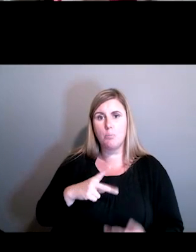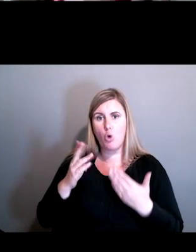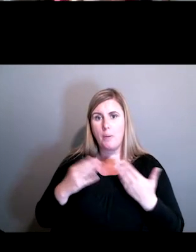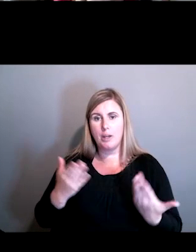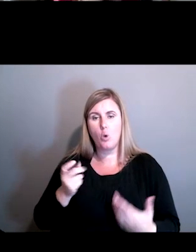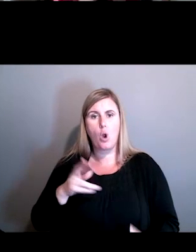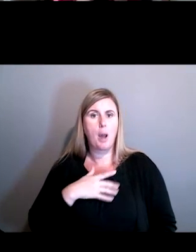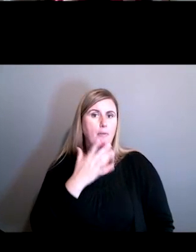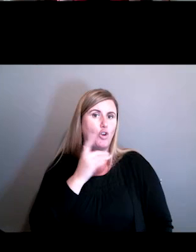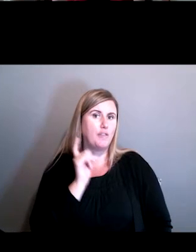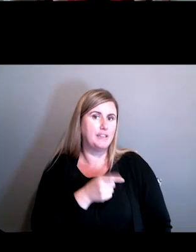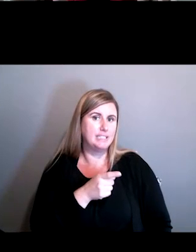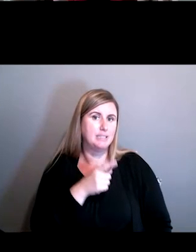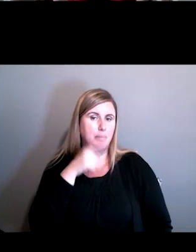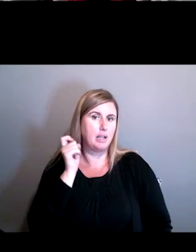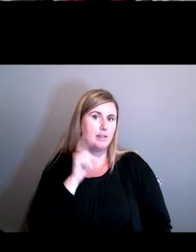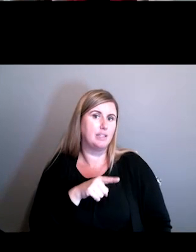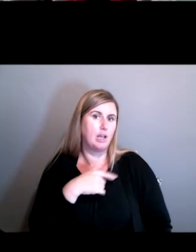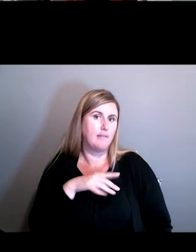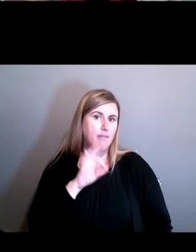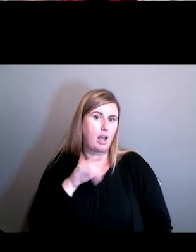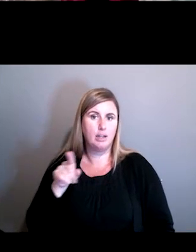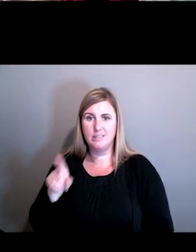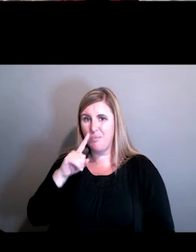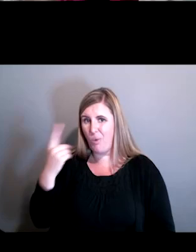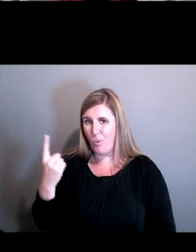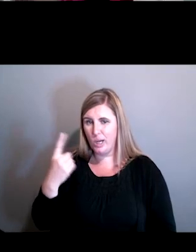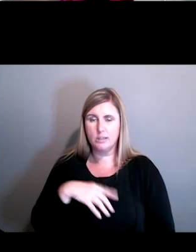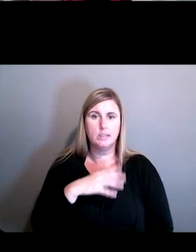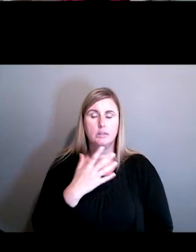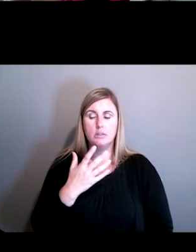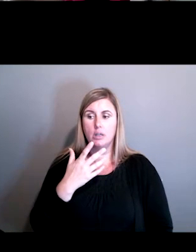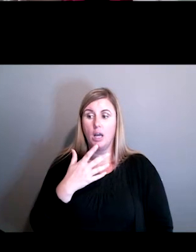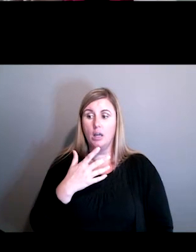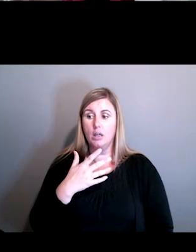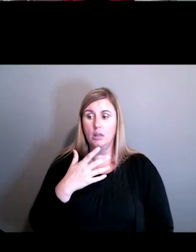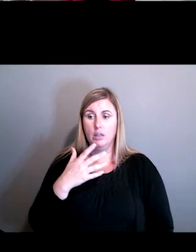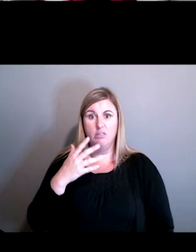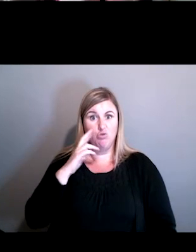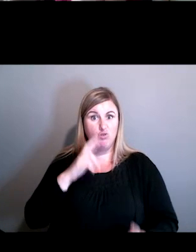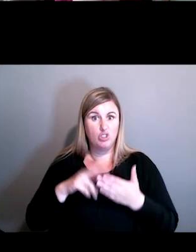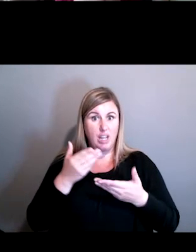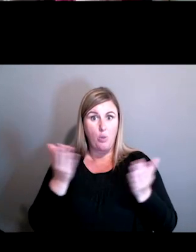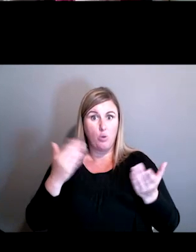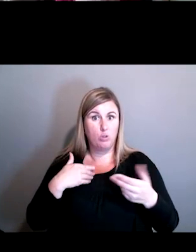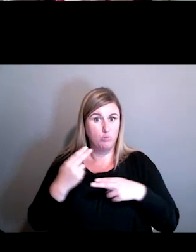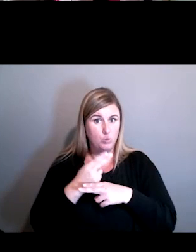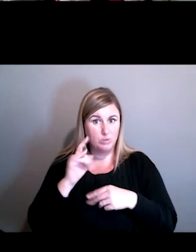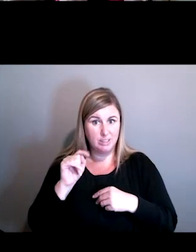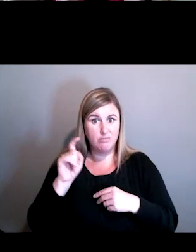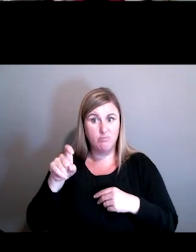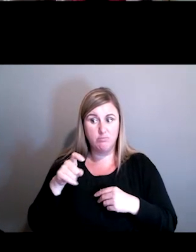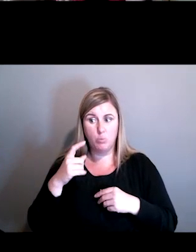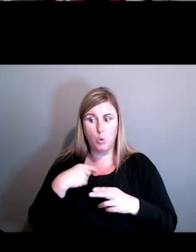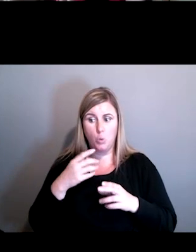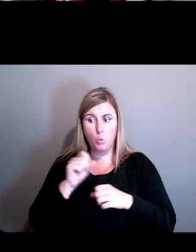find boring. The research is out there and it's up for us to use it. And we're working every day for our students. So it's